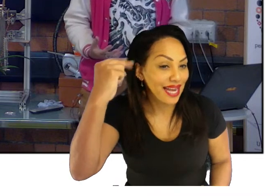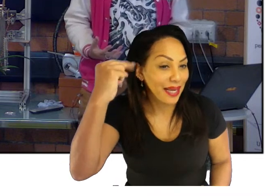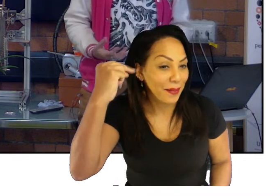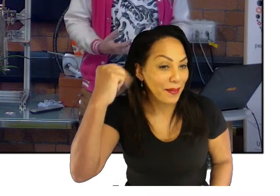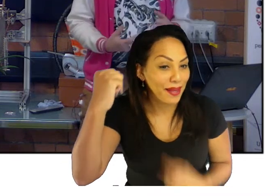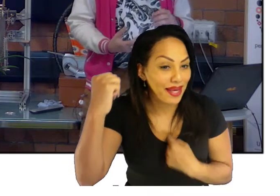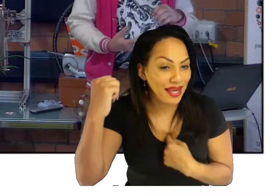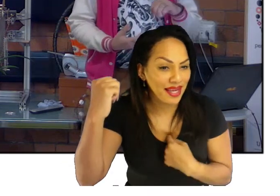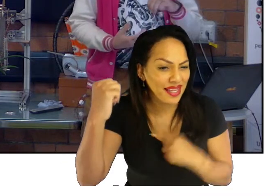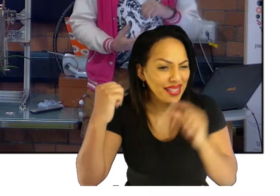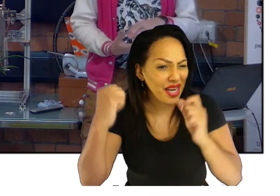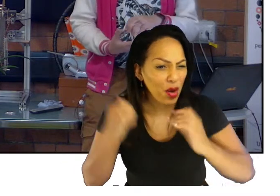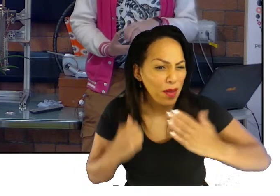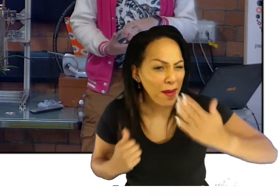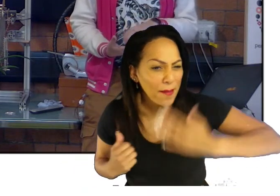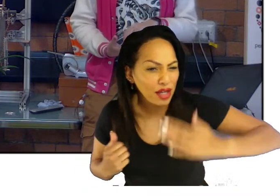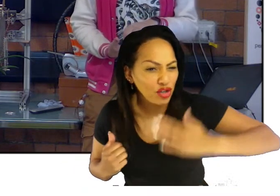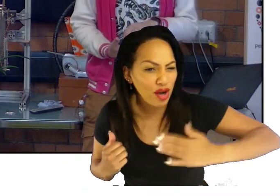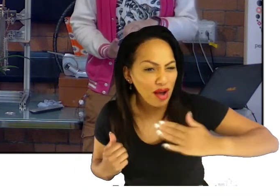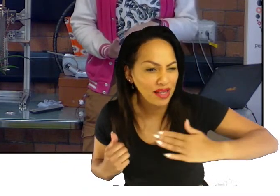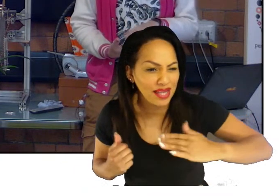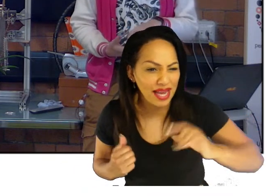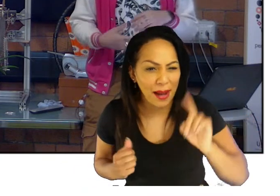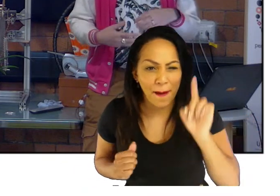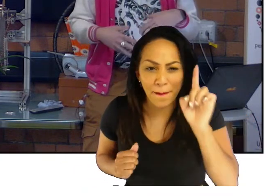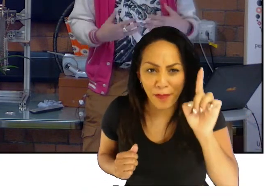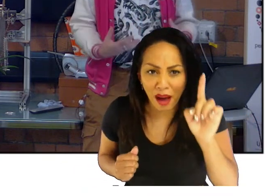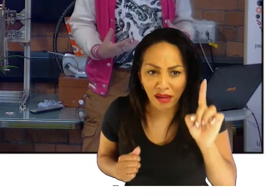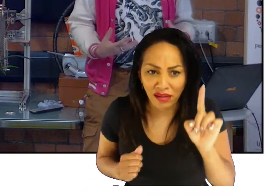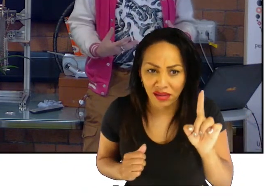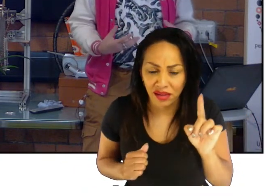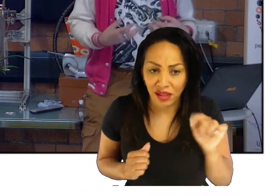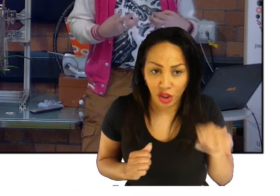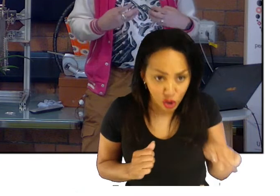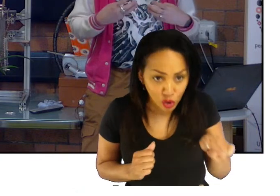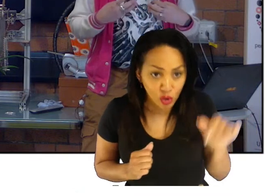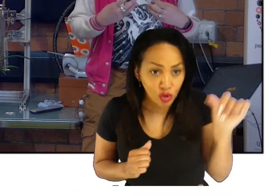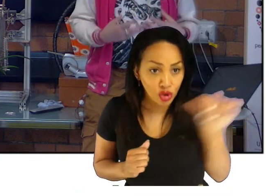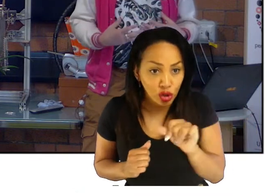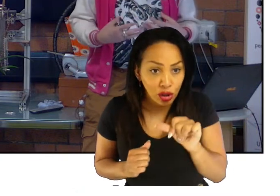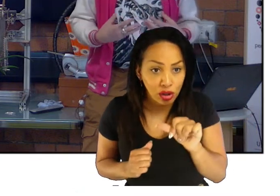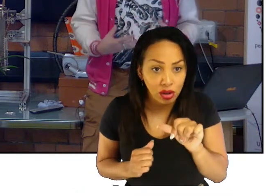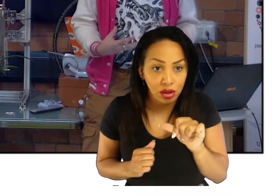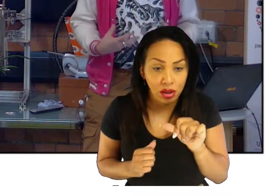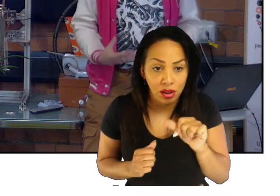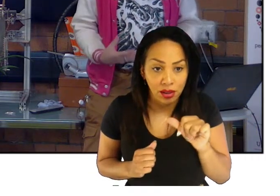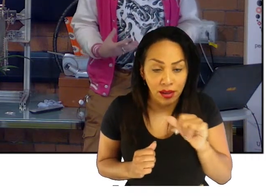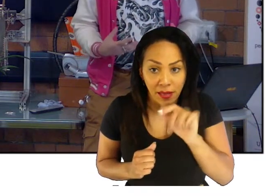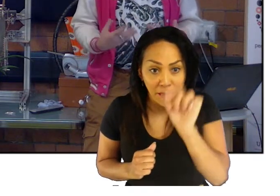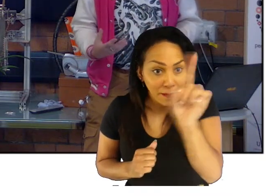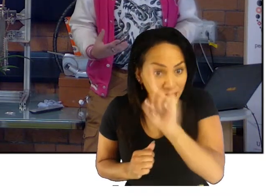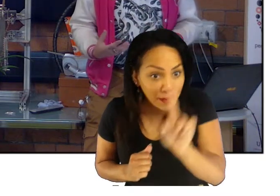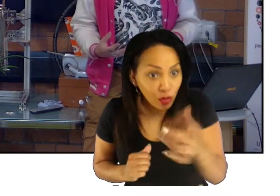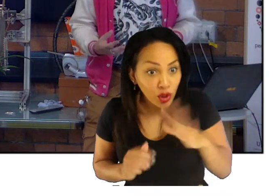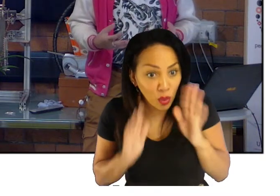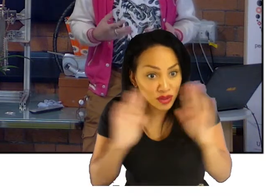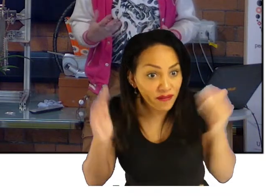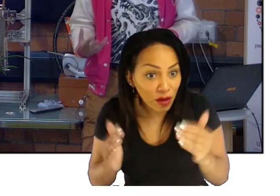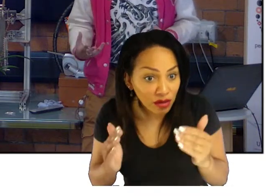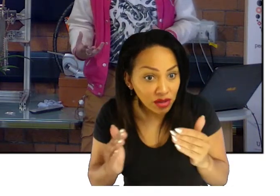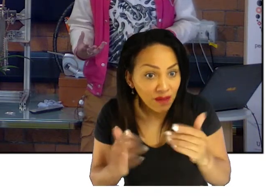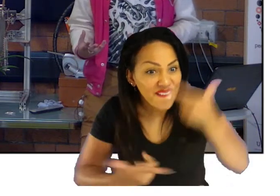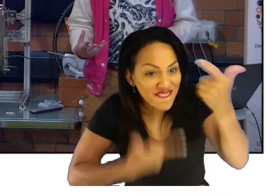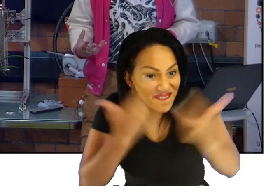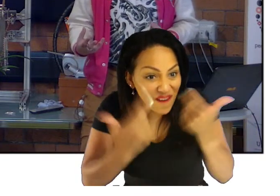them. Find the people that you want to work with and ask them what respect and care looks like